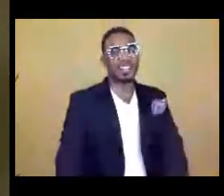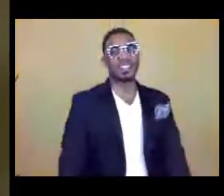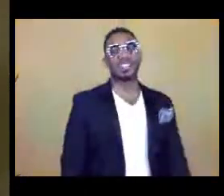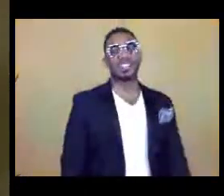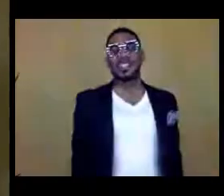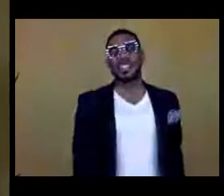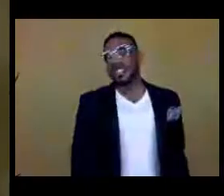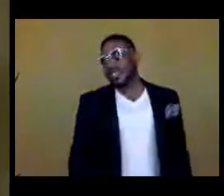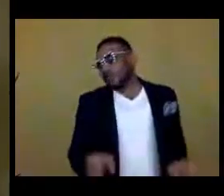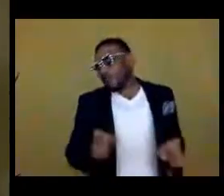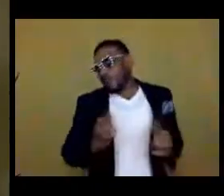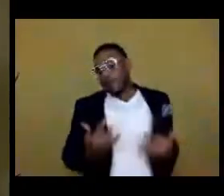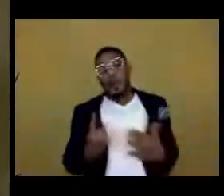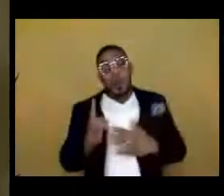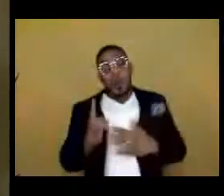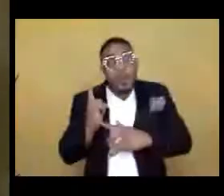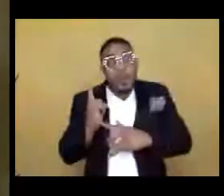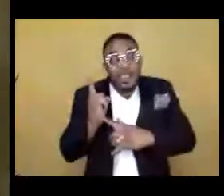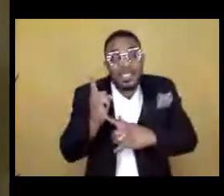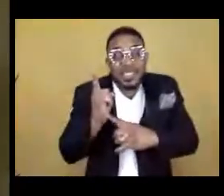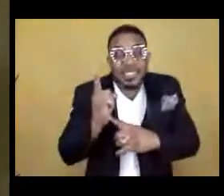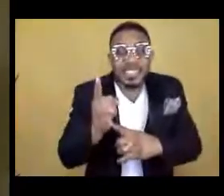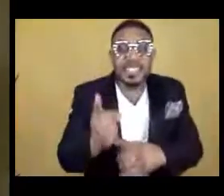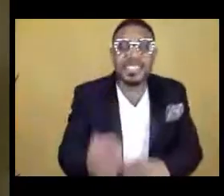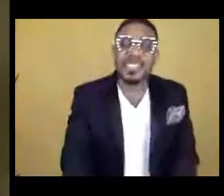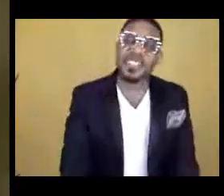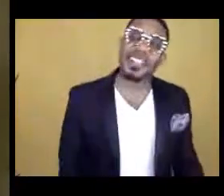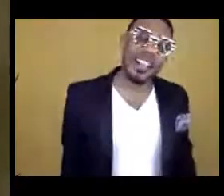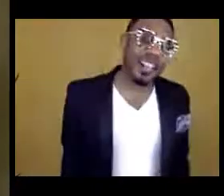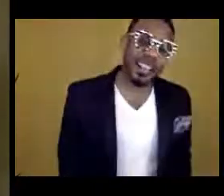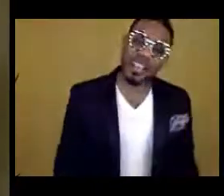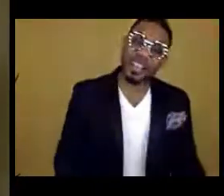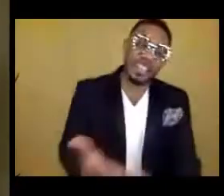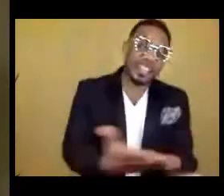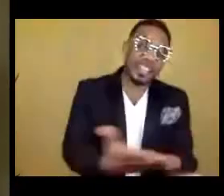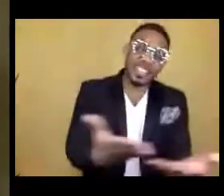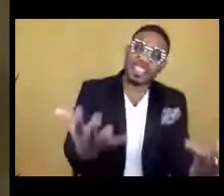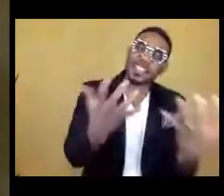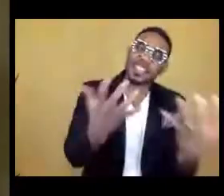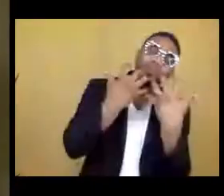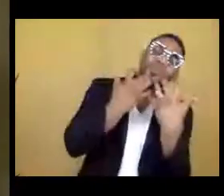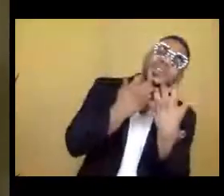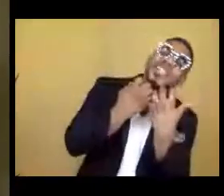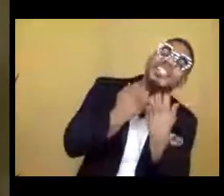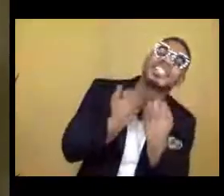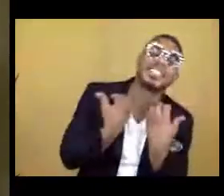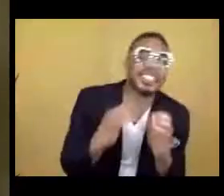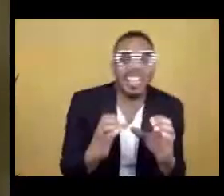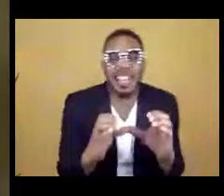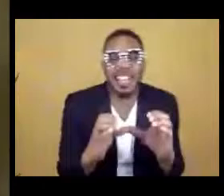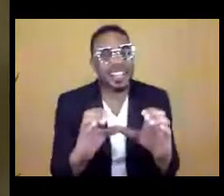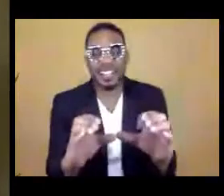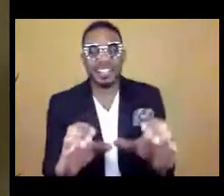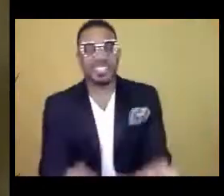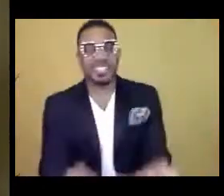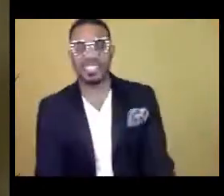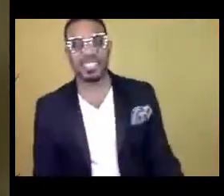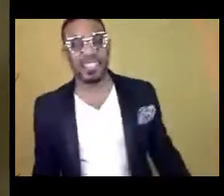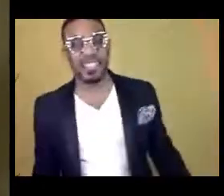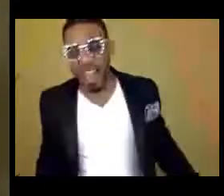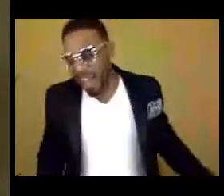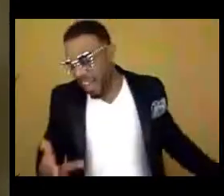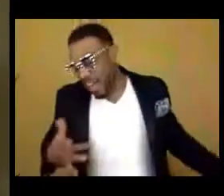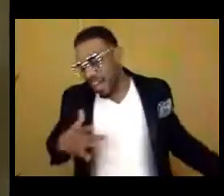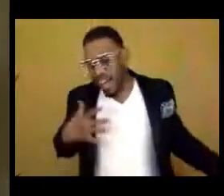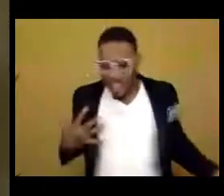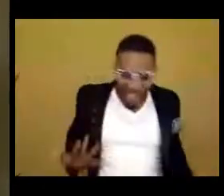rhyme. Give me this moment, this precious chance.